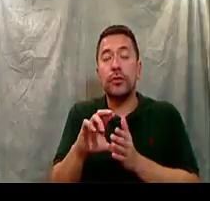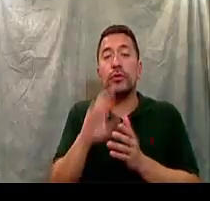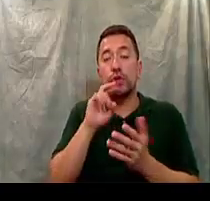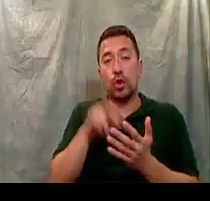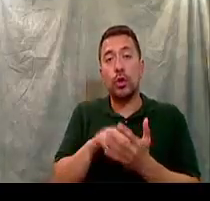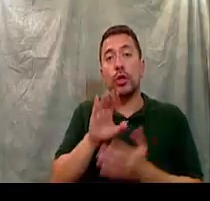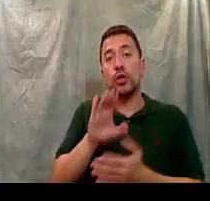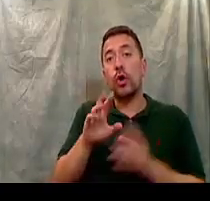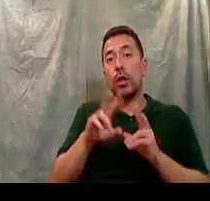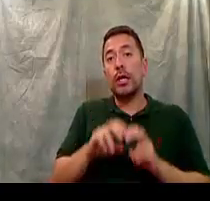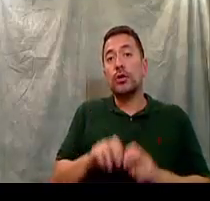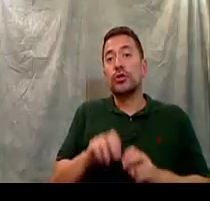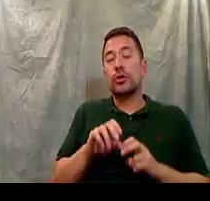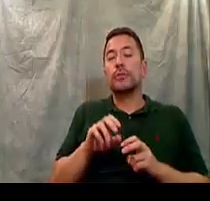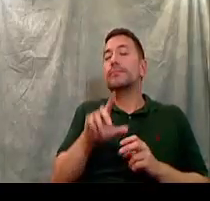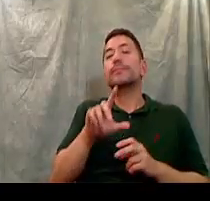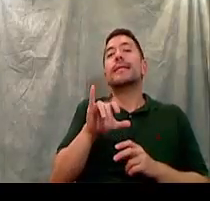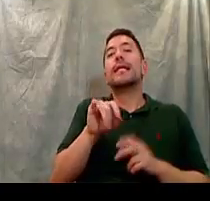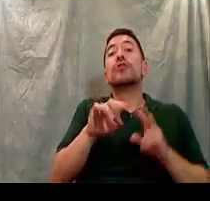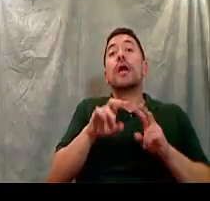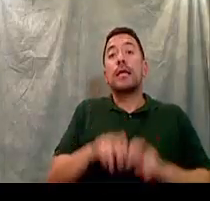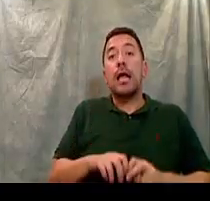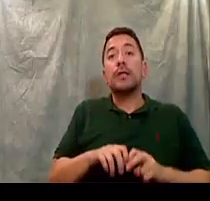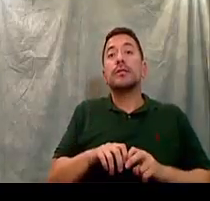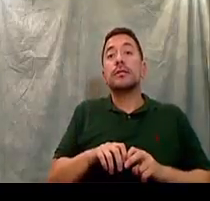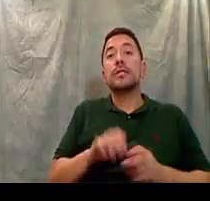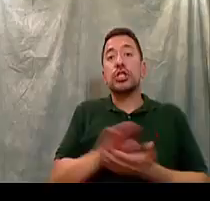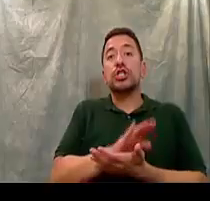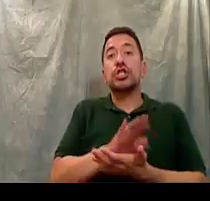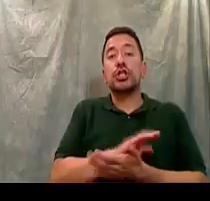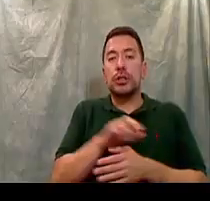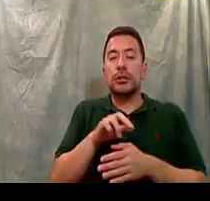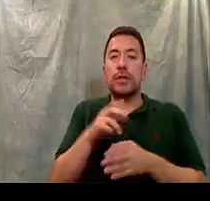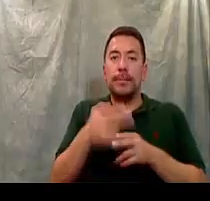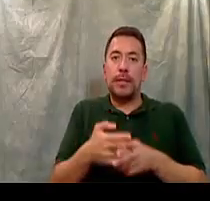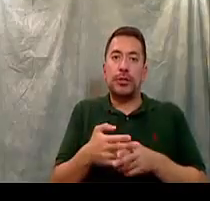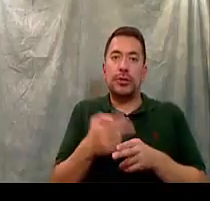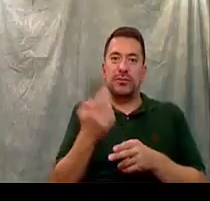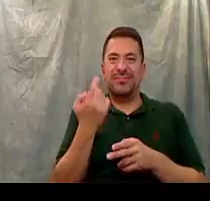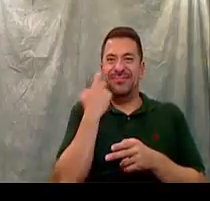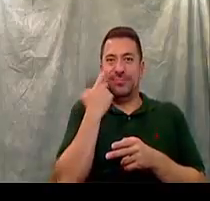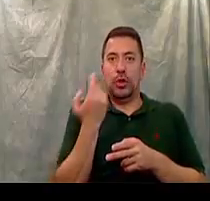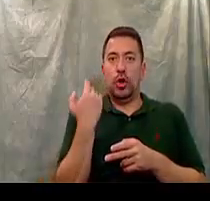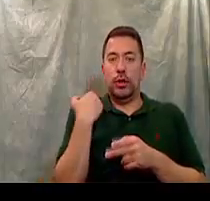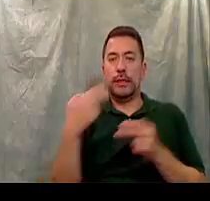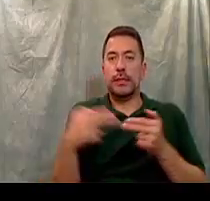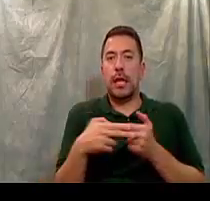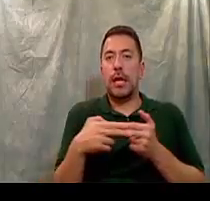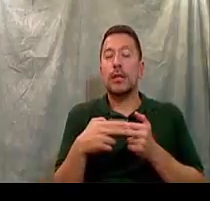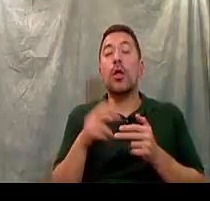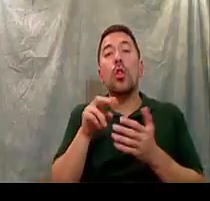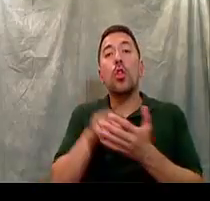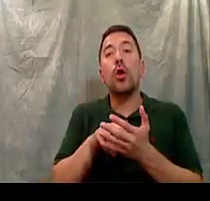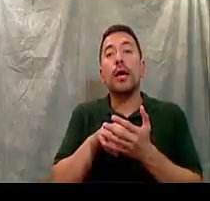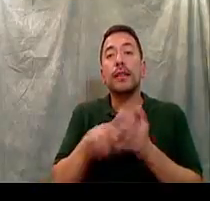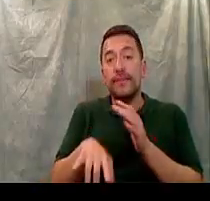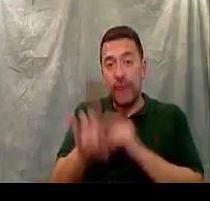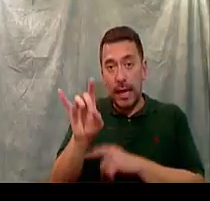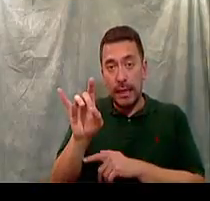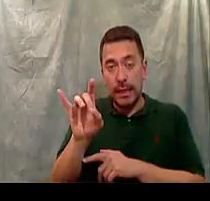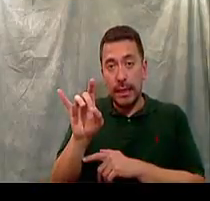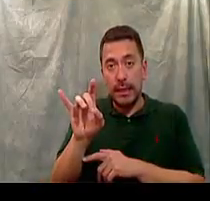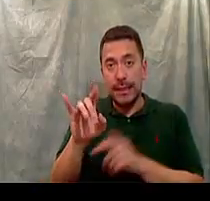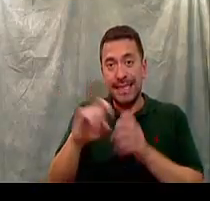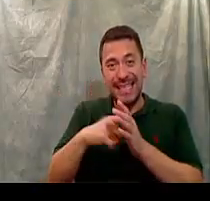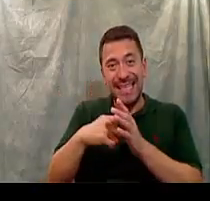your literature analysis tool sheet that I also referred to in an earlier slide, and ask yourself, look at the findings column, right,